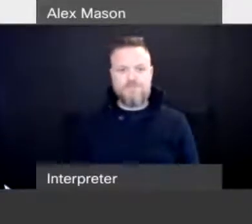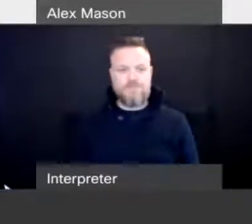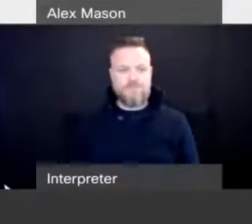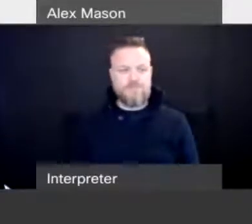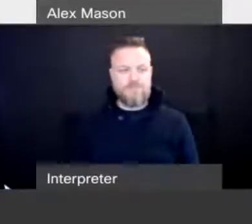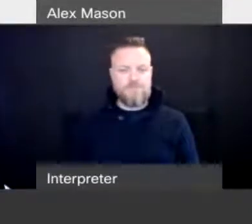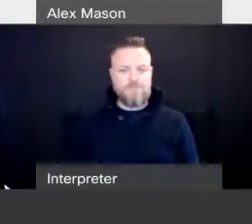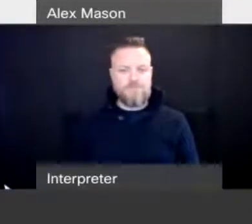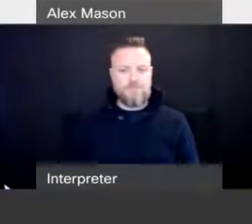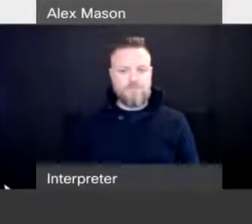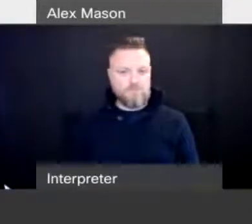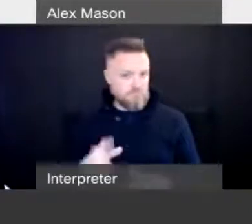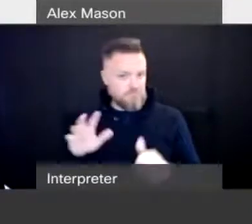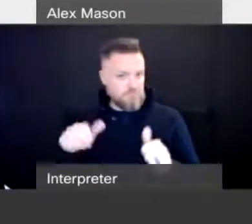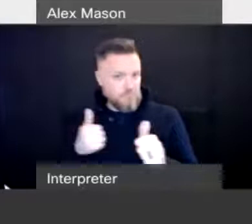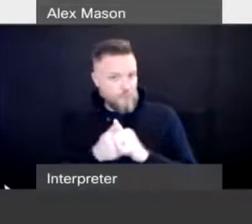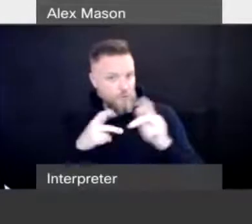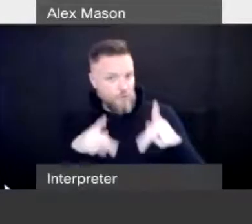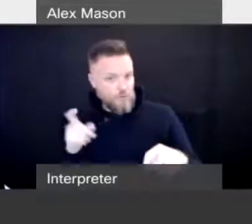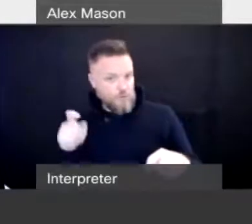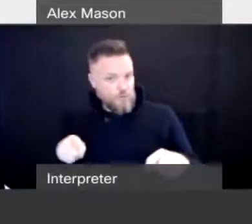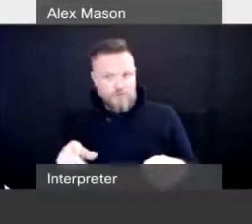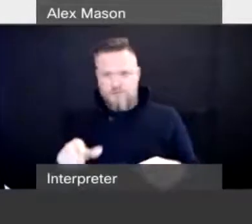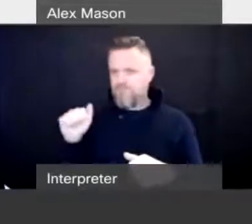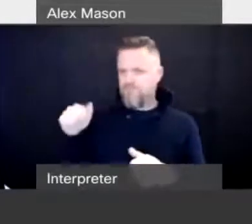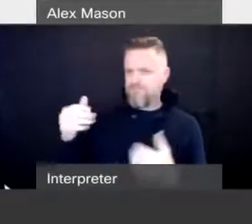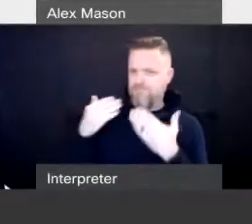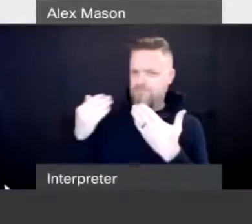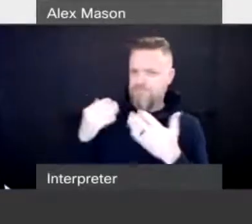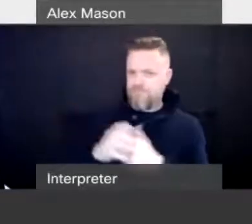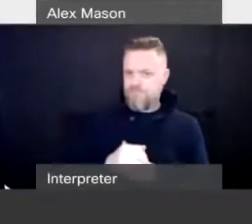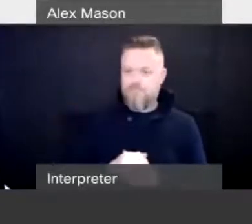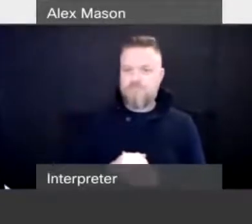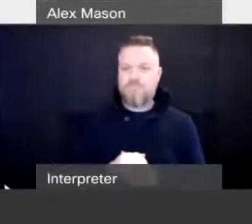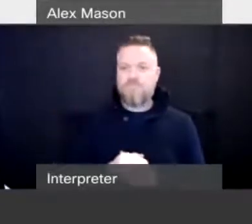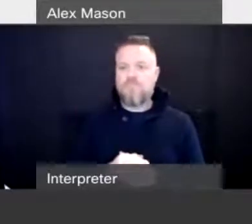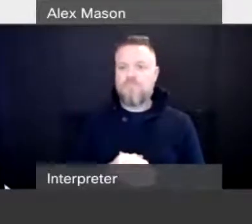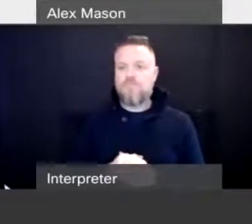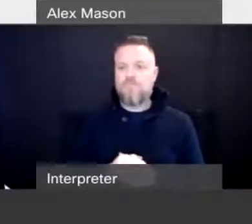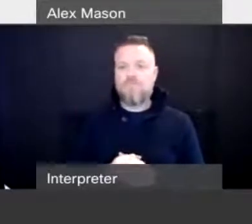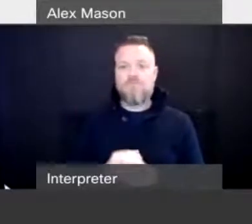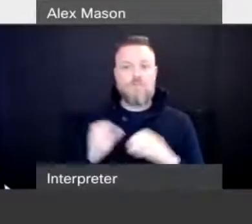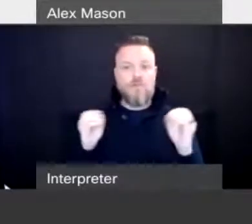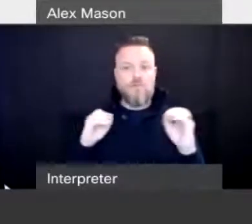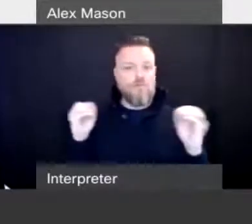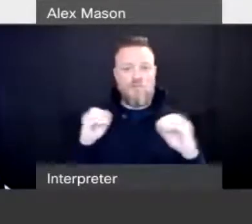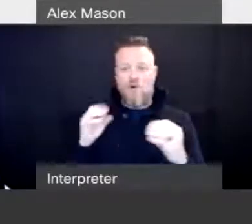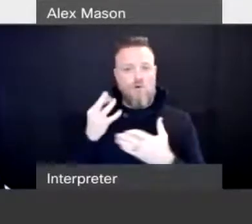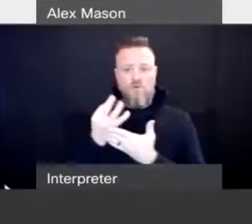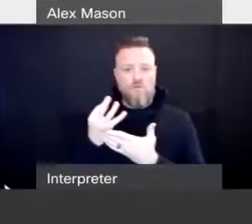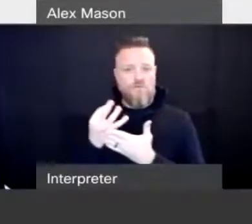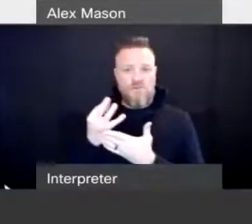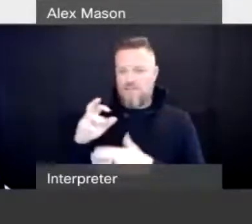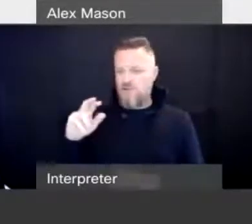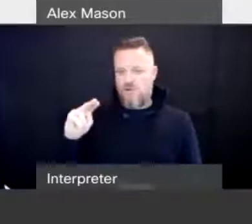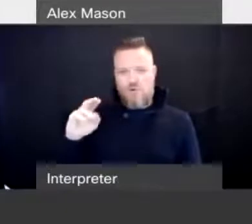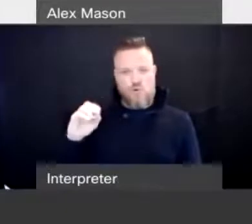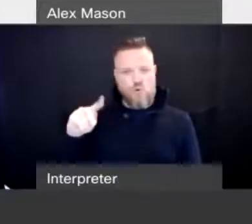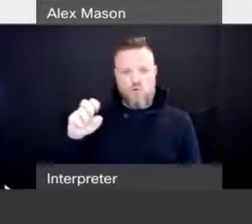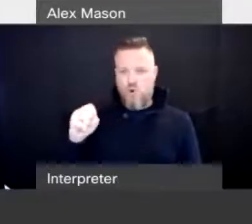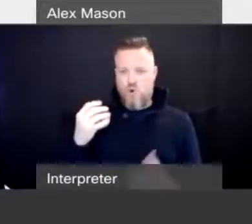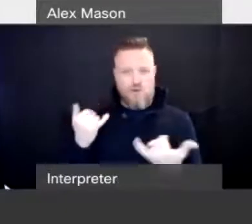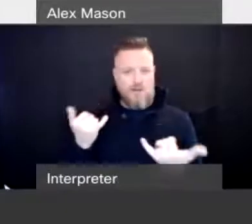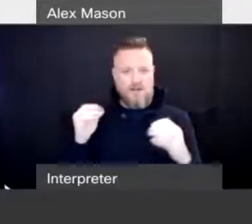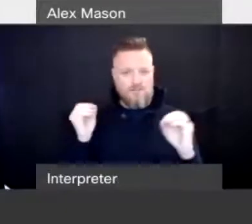Follow up? Yes, thank you, Madam Chair. So I know that we don't have a fiscal note on this bill because